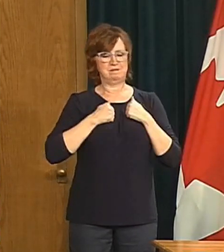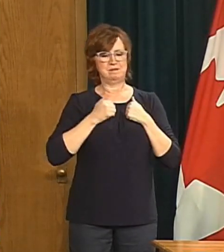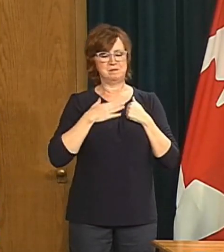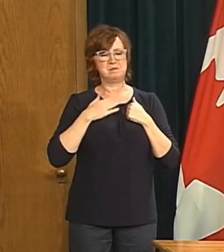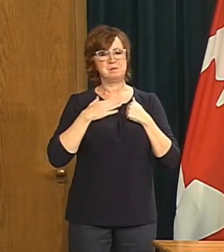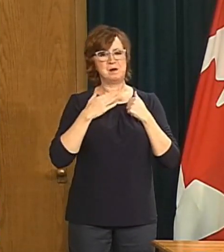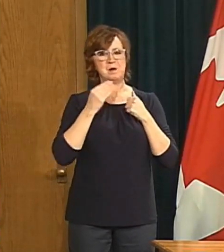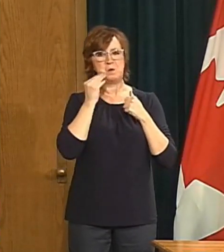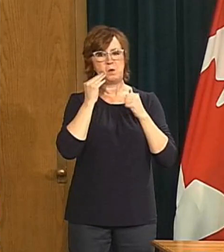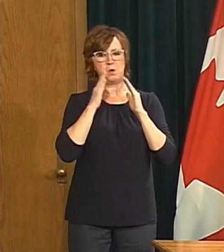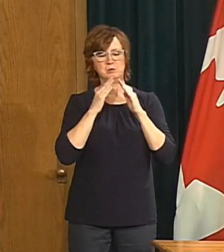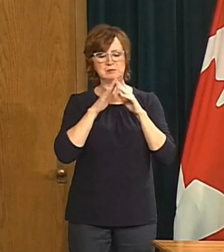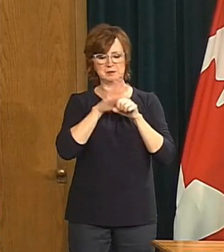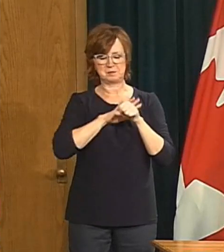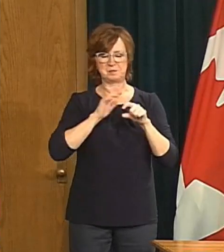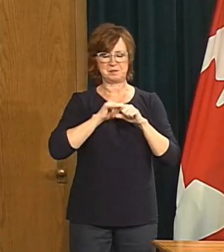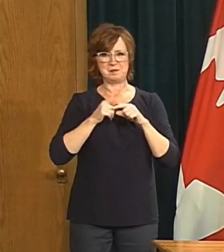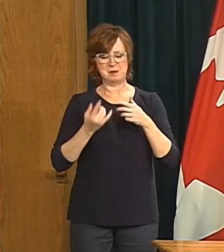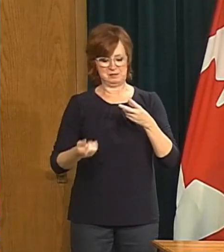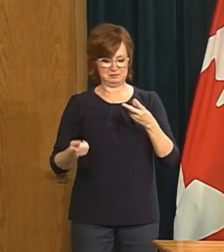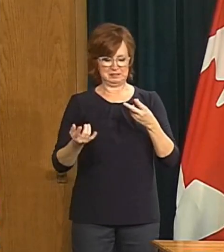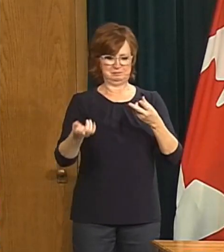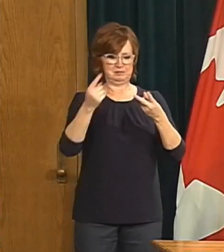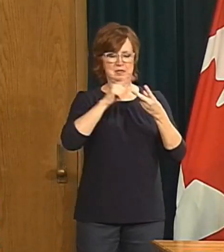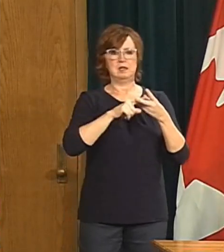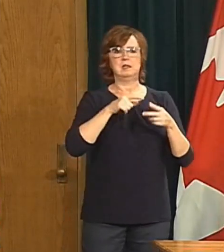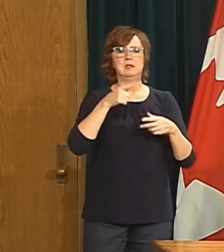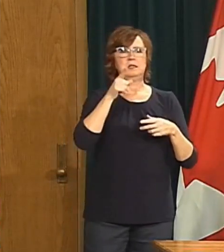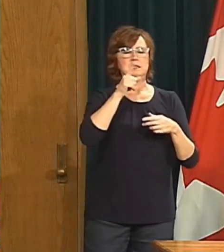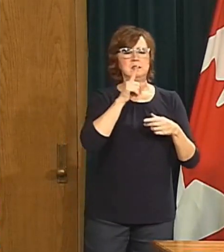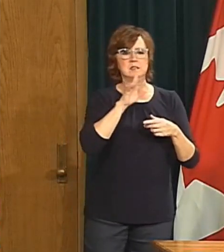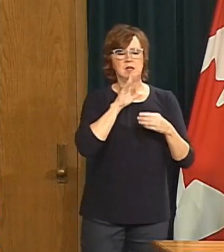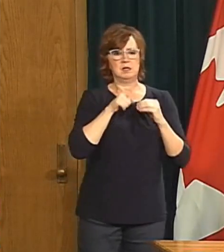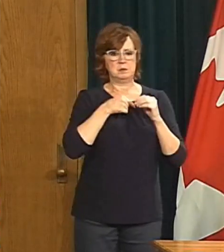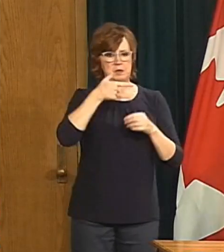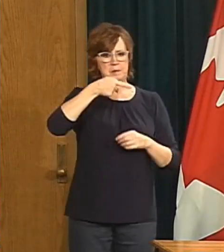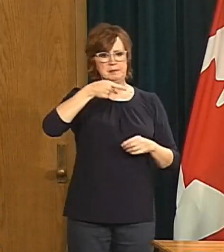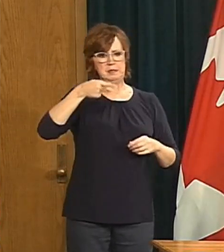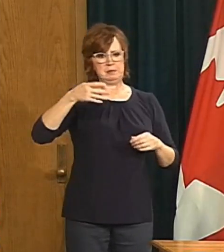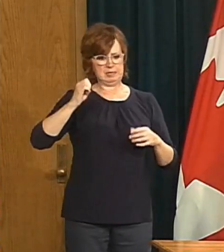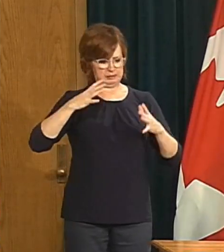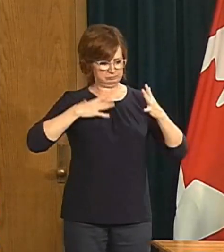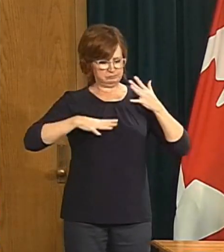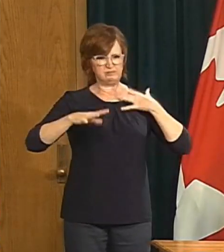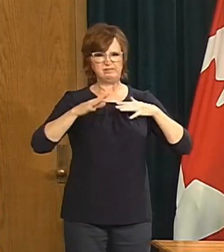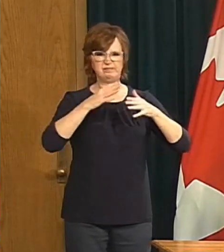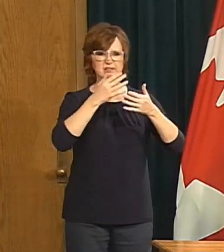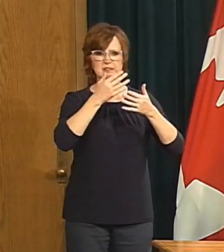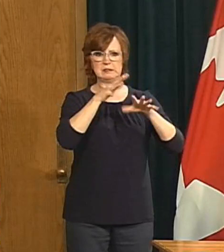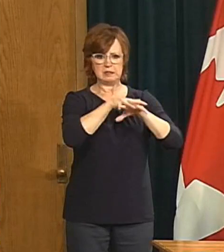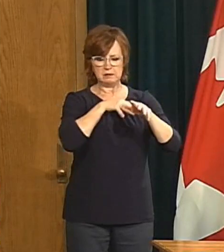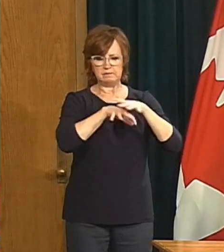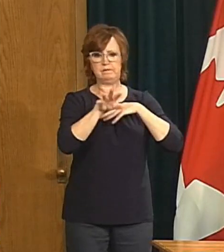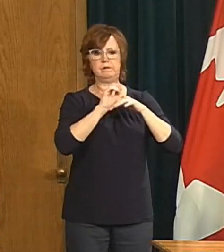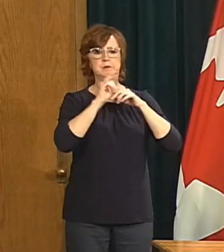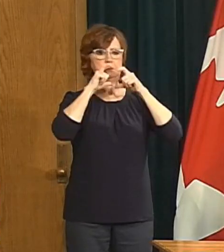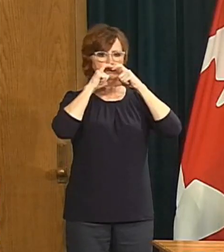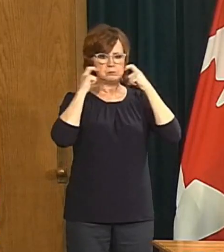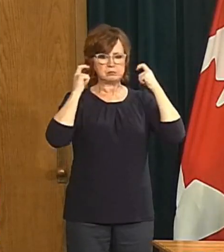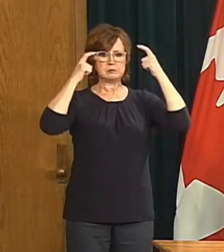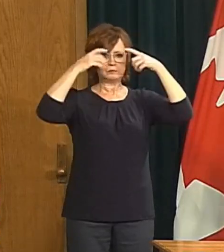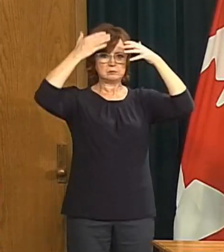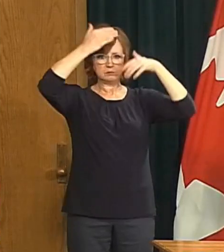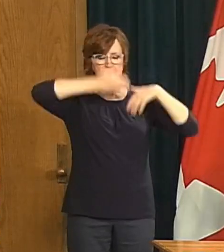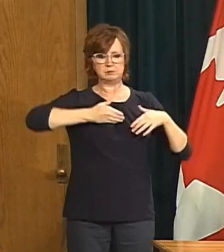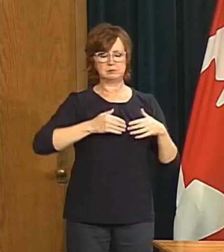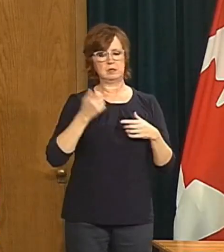personal protection equipment, into the next number of weeks, the foreseeable future, the Saskatchewan Health Authority, the Ministry of Health have worked